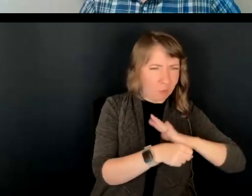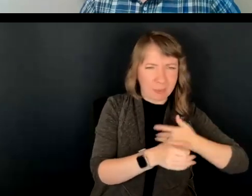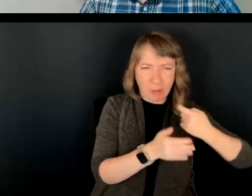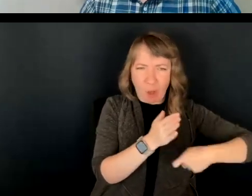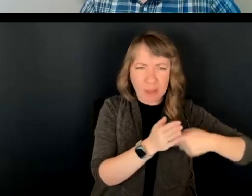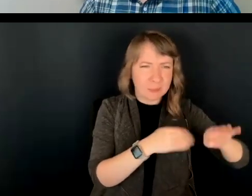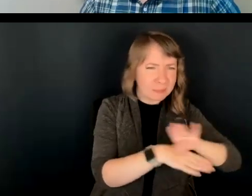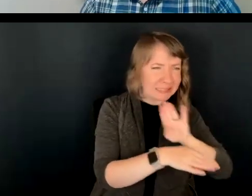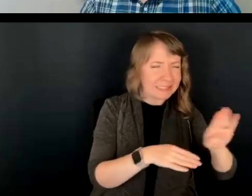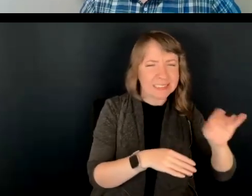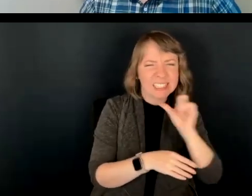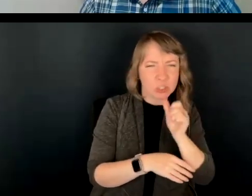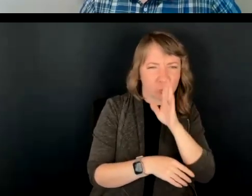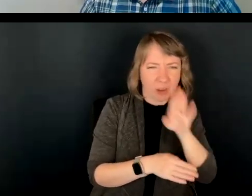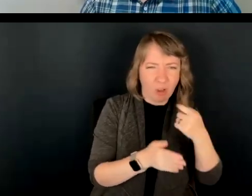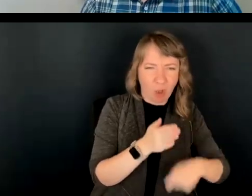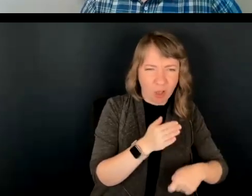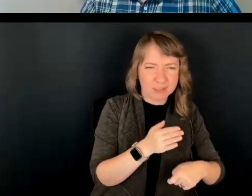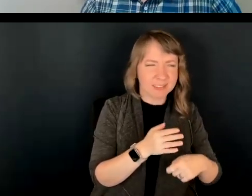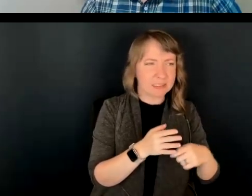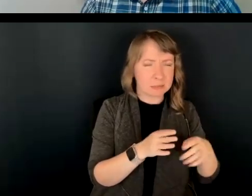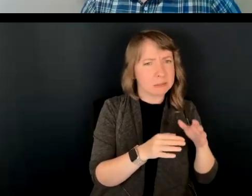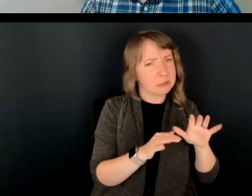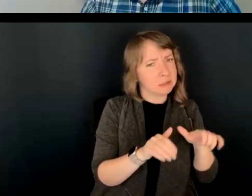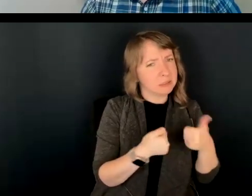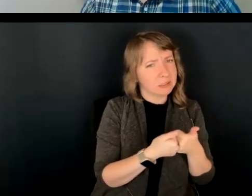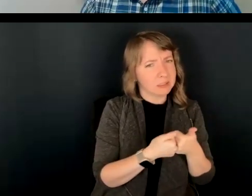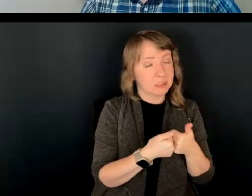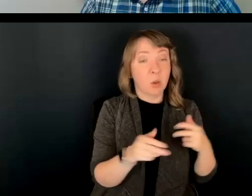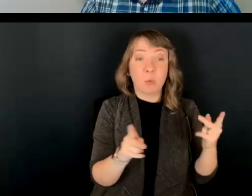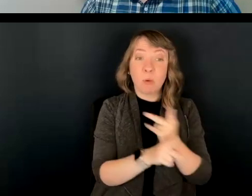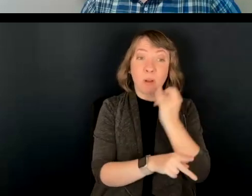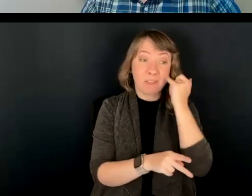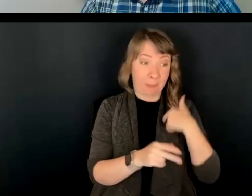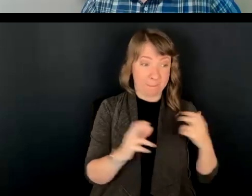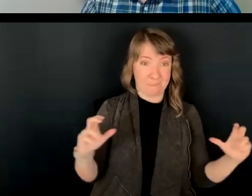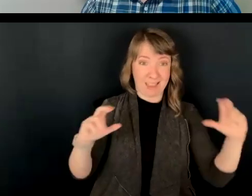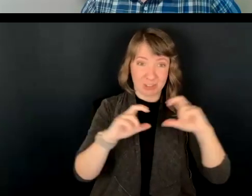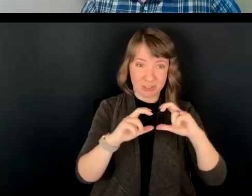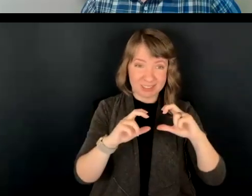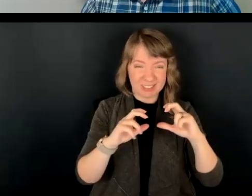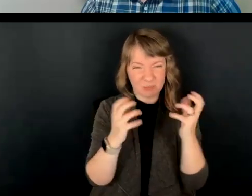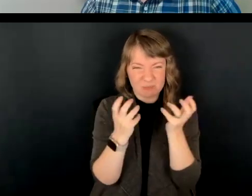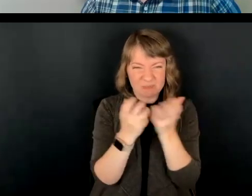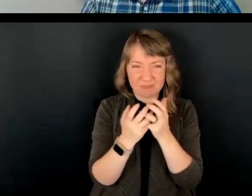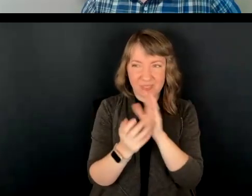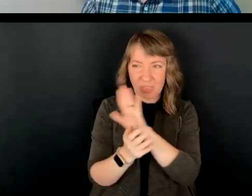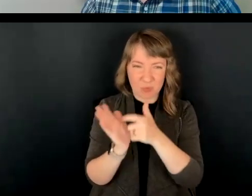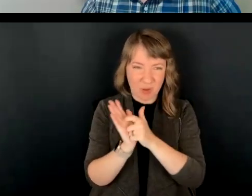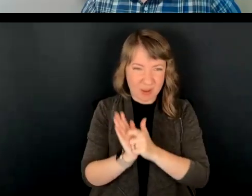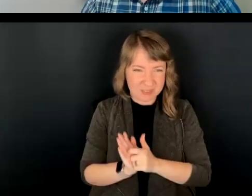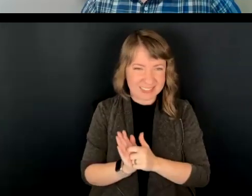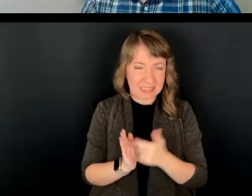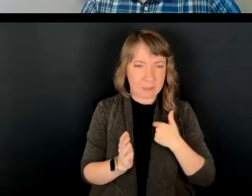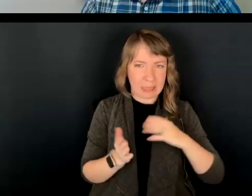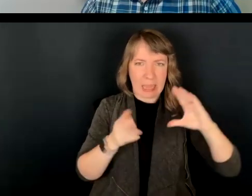your indirect costs? And it can be really hard, and especially when you're matching part of your indirect to sort of meet match requirements sometimes. So you're sort of shortchanging